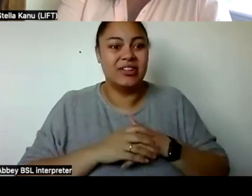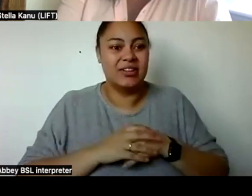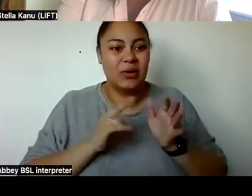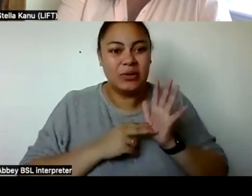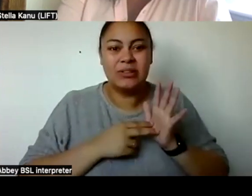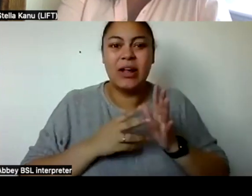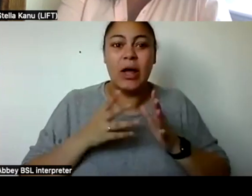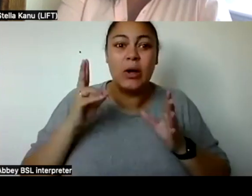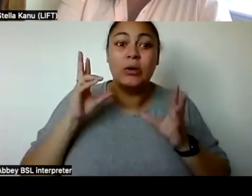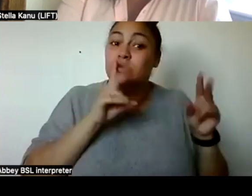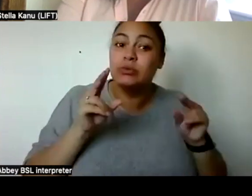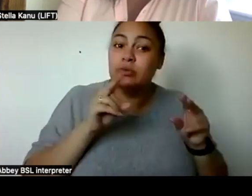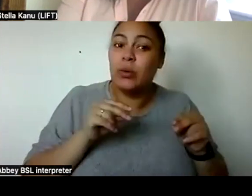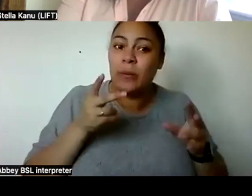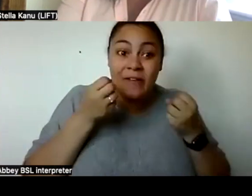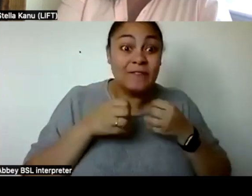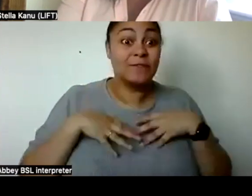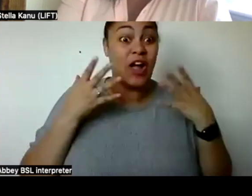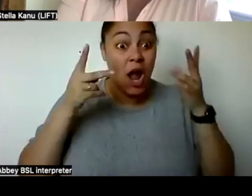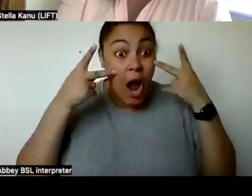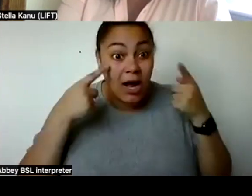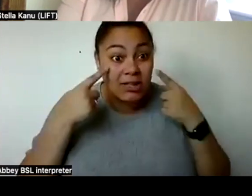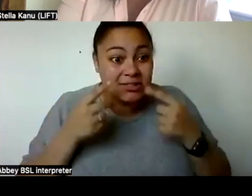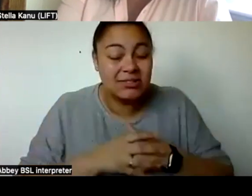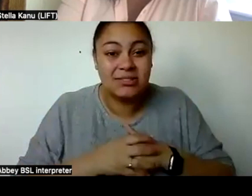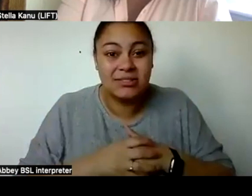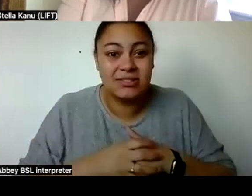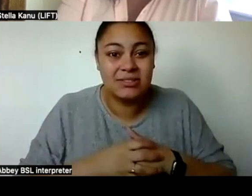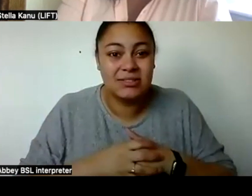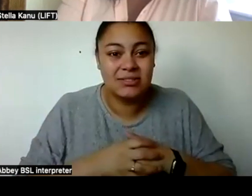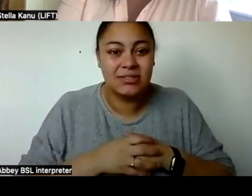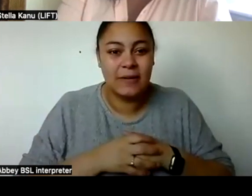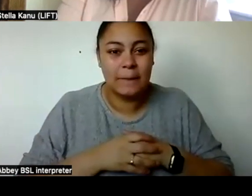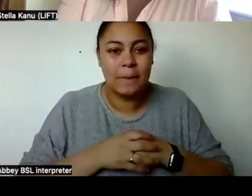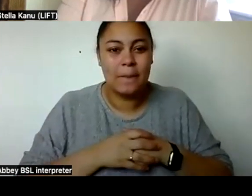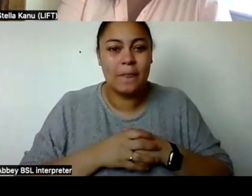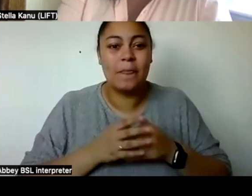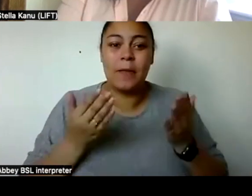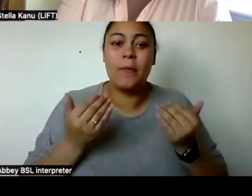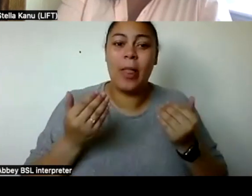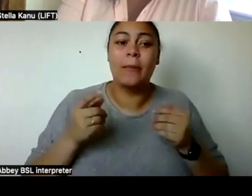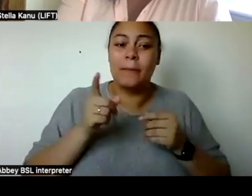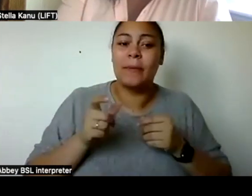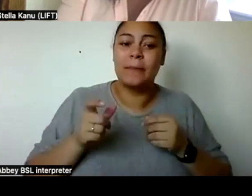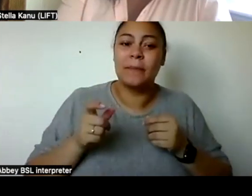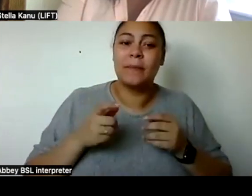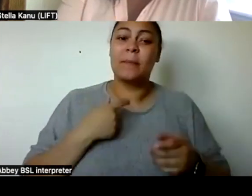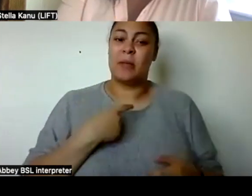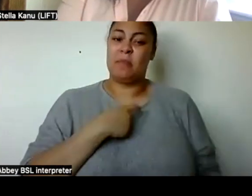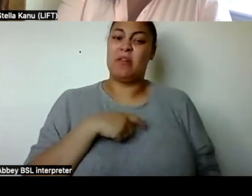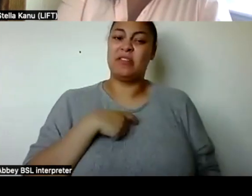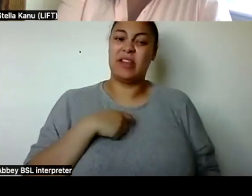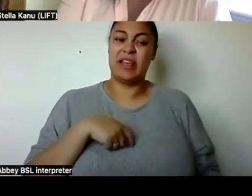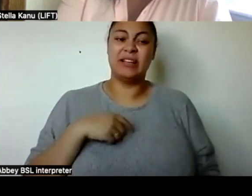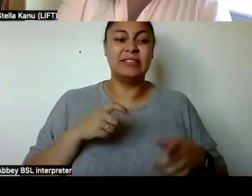sort of with fresh eyes, the way that the organisation welcomes people. for me personally, I feel like it's a really